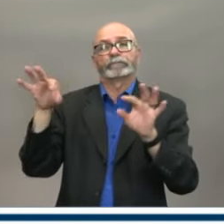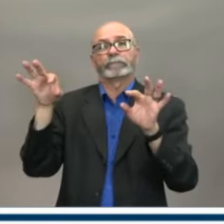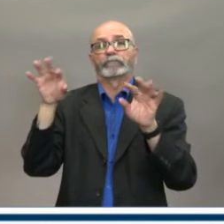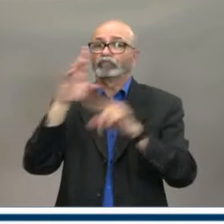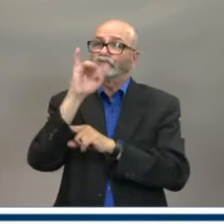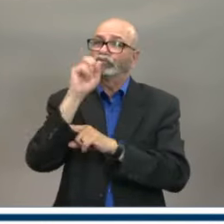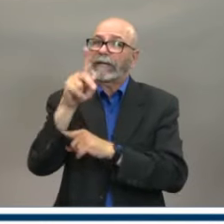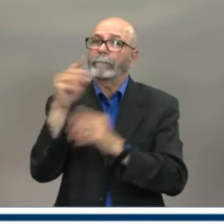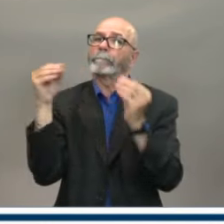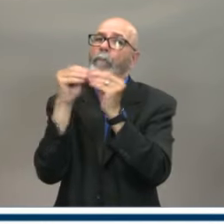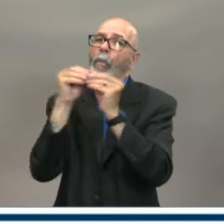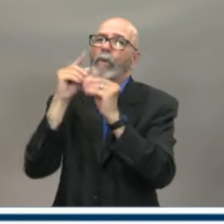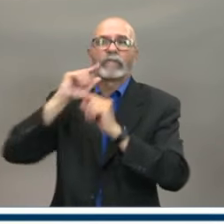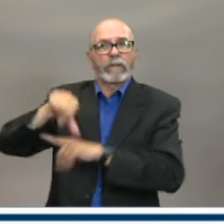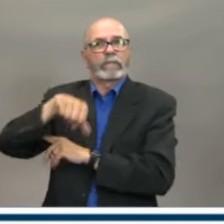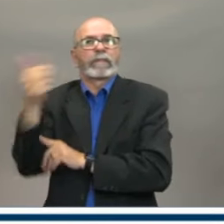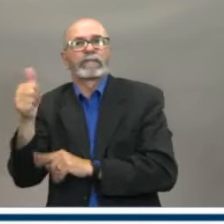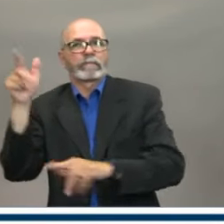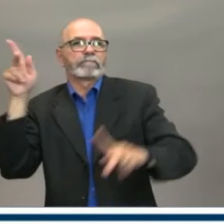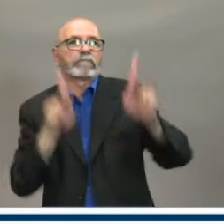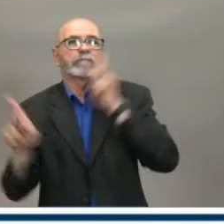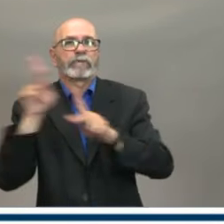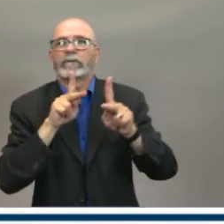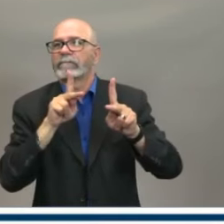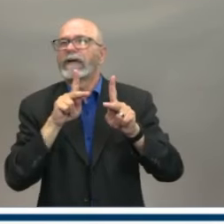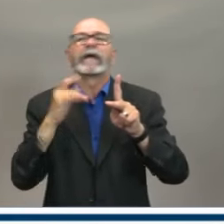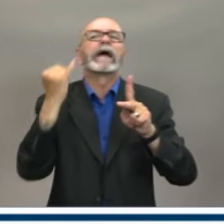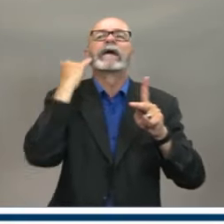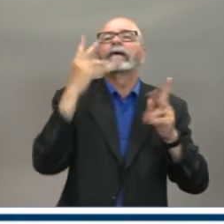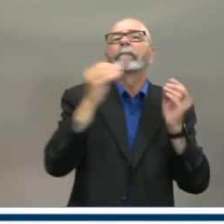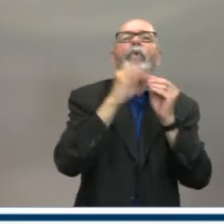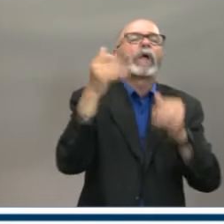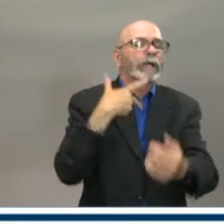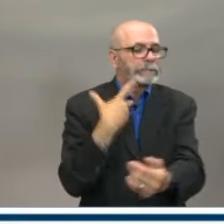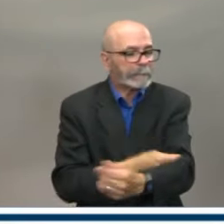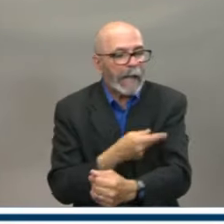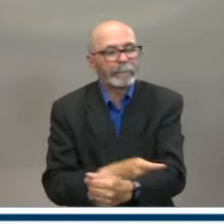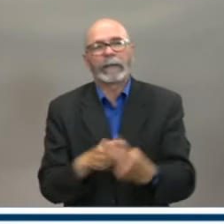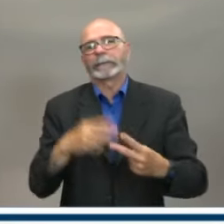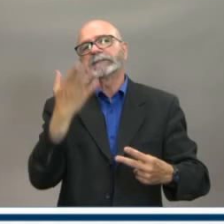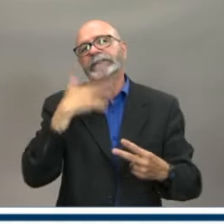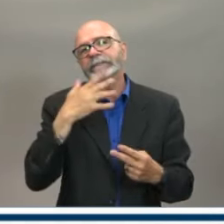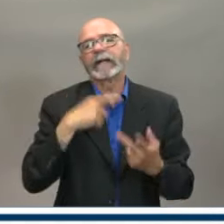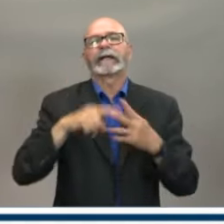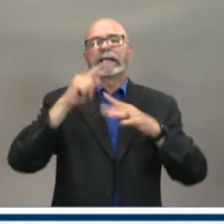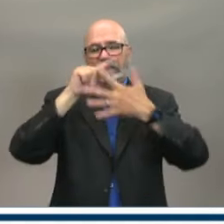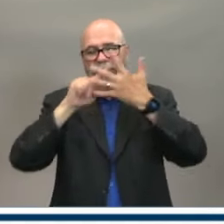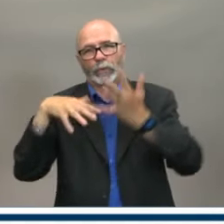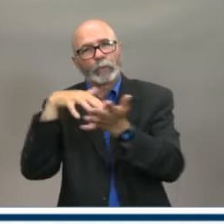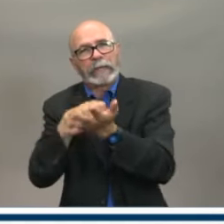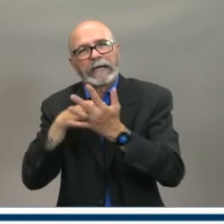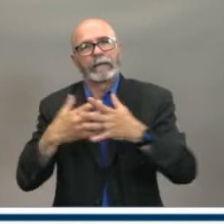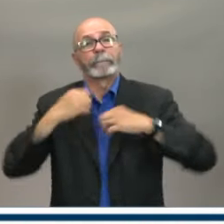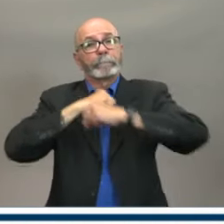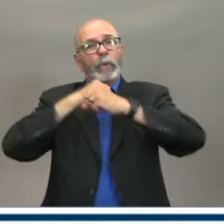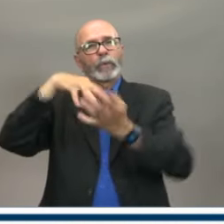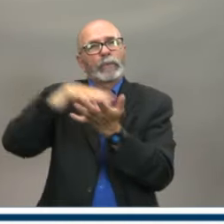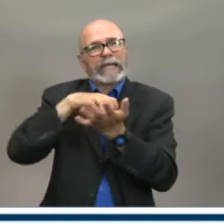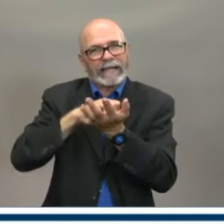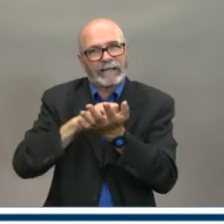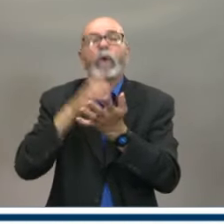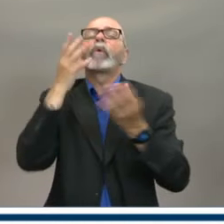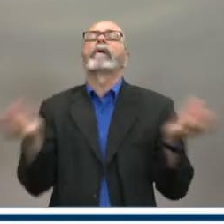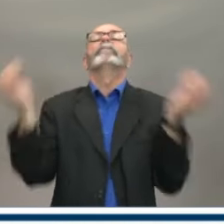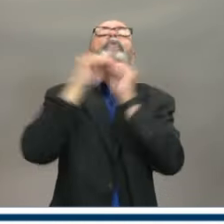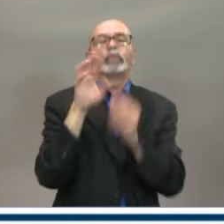COVID-19, such as diabetes, heart disease, and cancer. So all of those diseases put people at